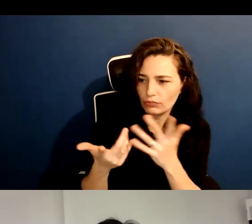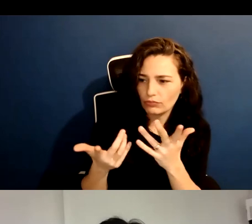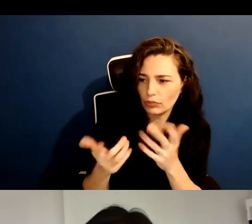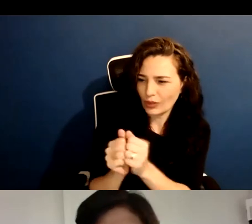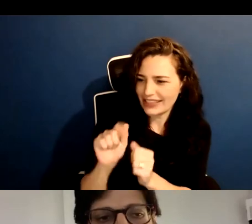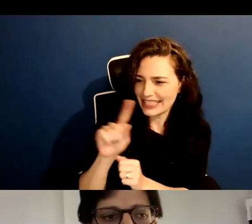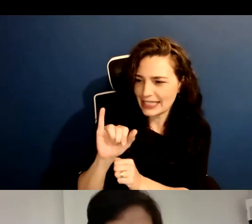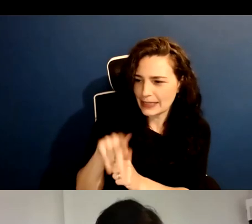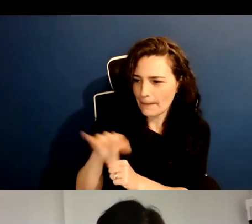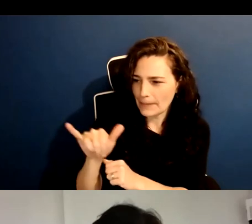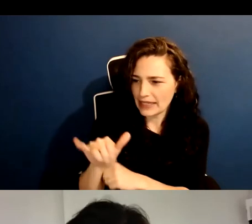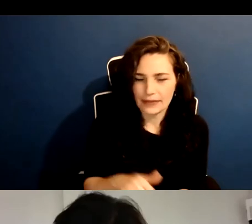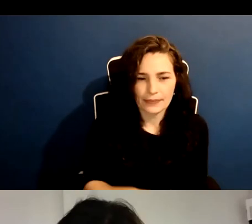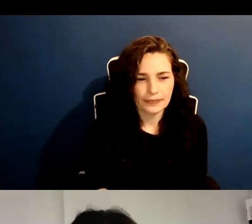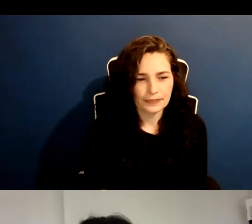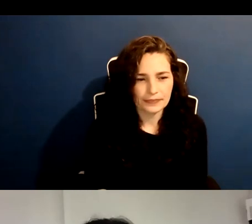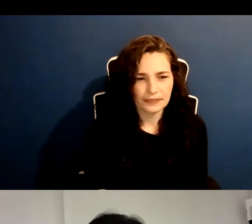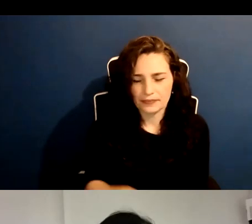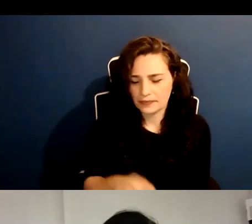Zippy?